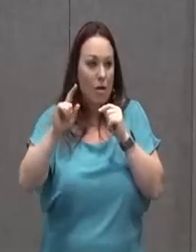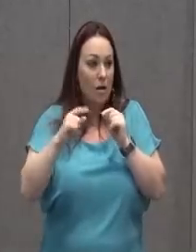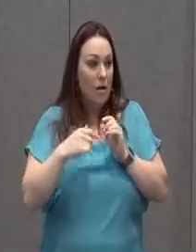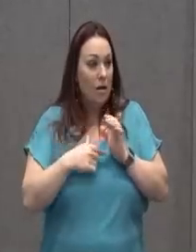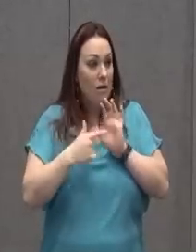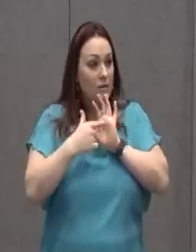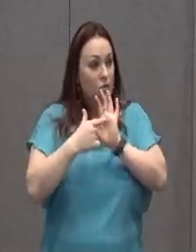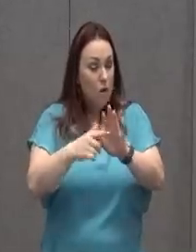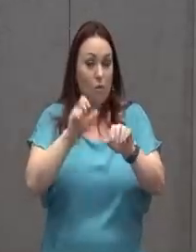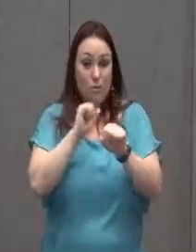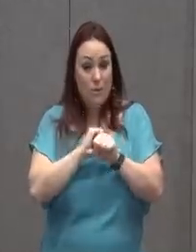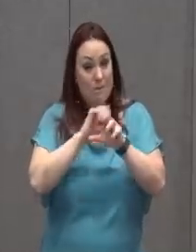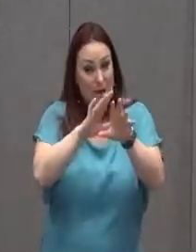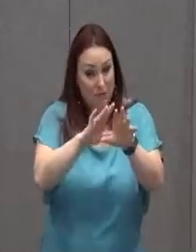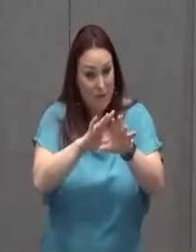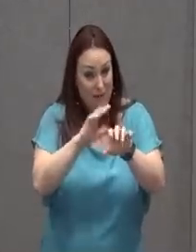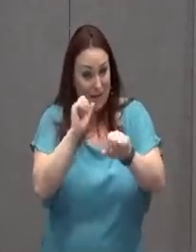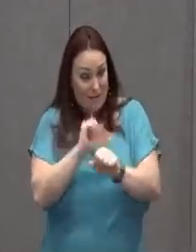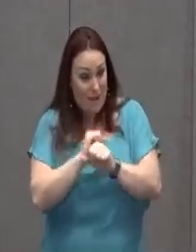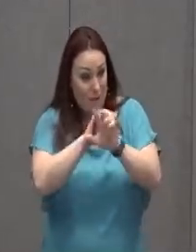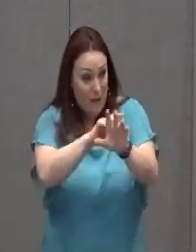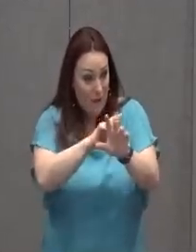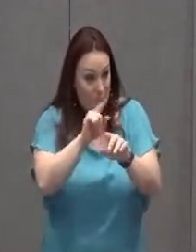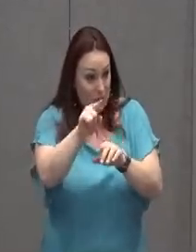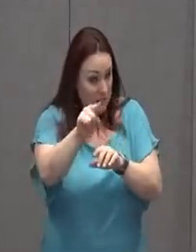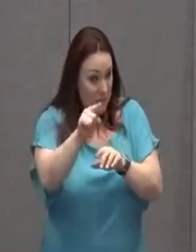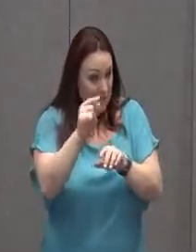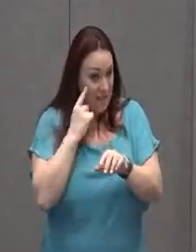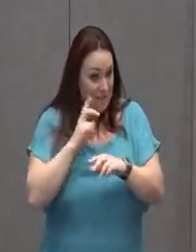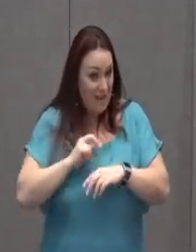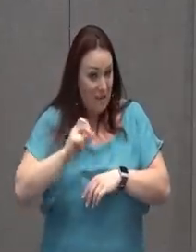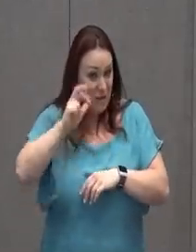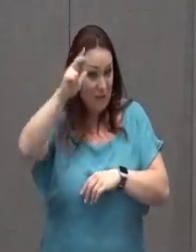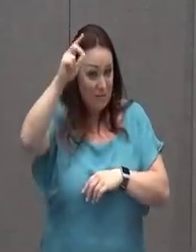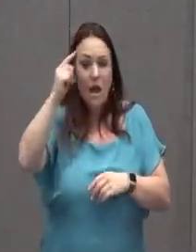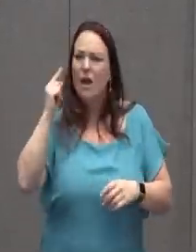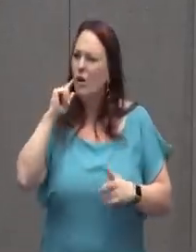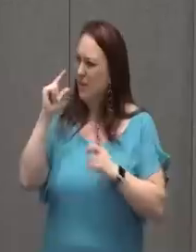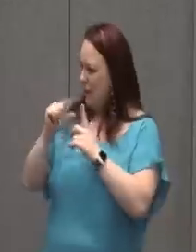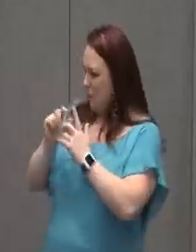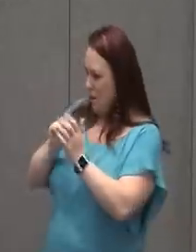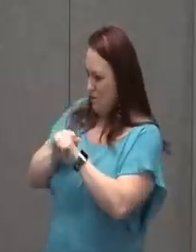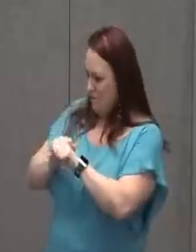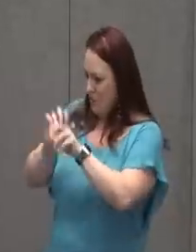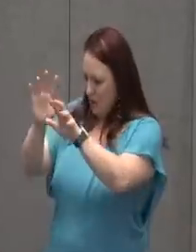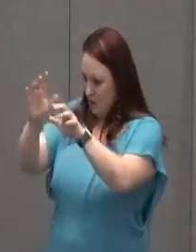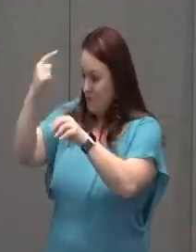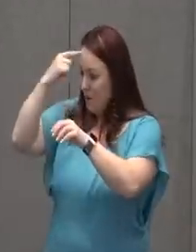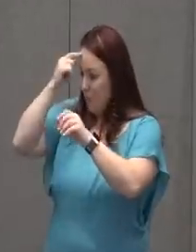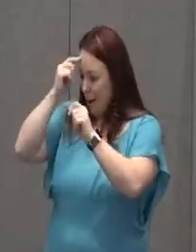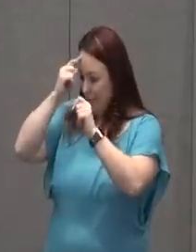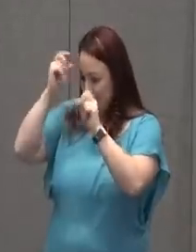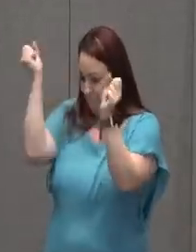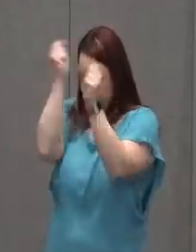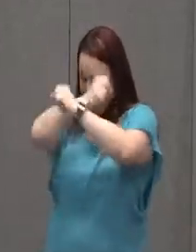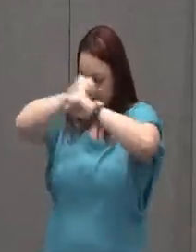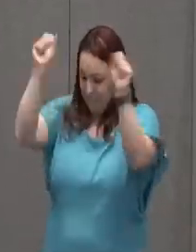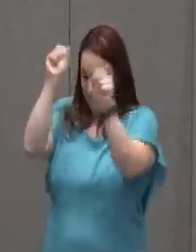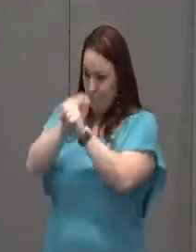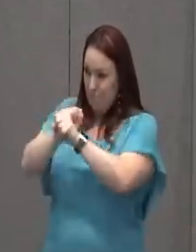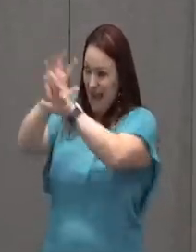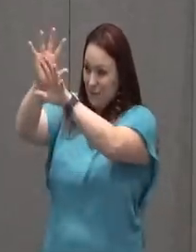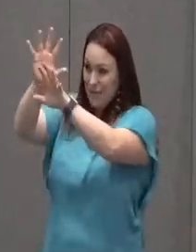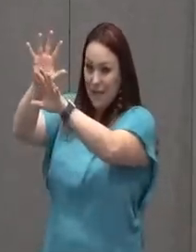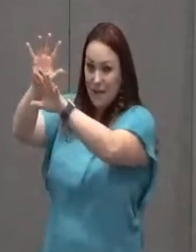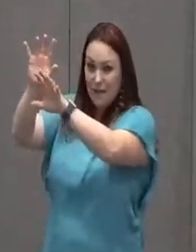you the picture of the mountain that they climbed? So that's what I heard. Okay. I heard mountain. Okay. So that's what is in my brain. That's right. What I visualize as a mountain. So